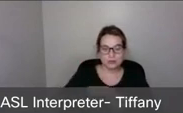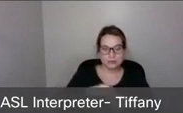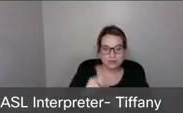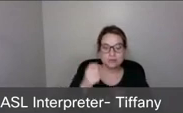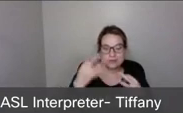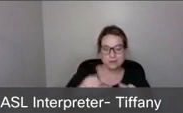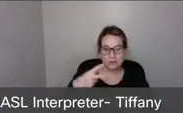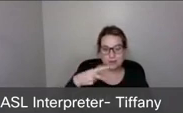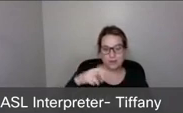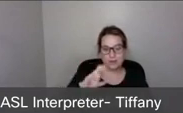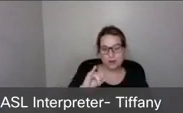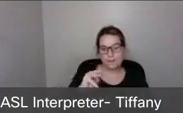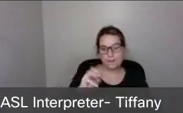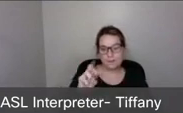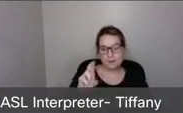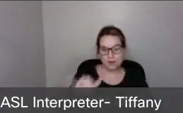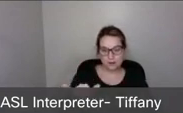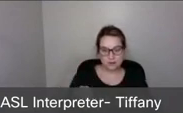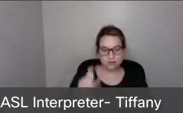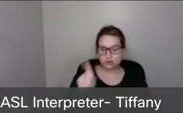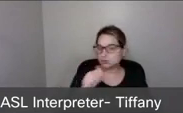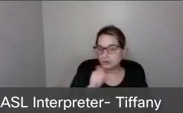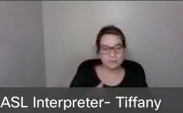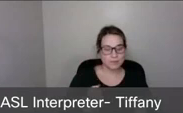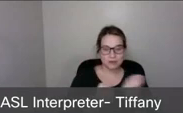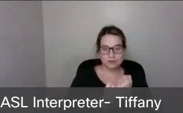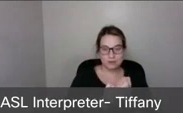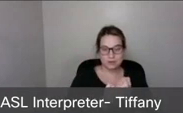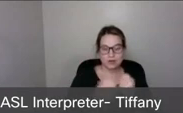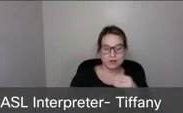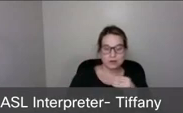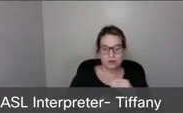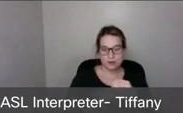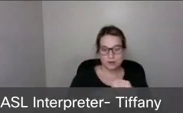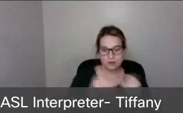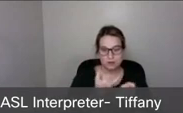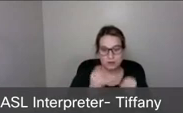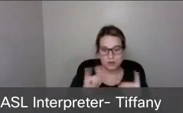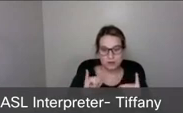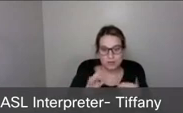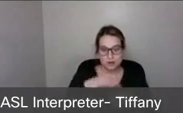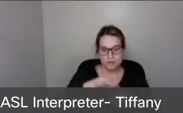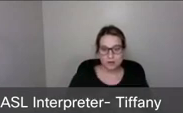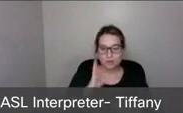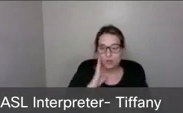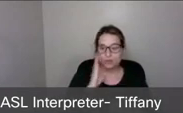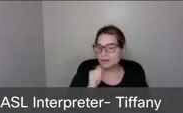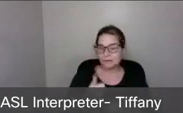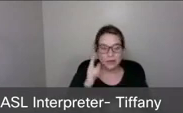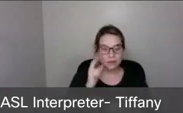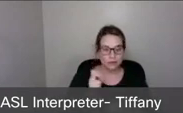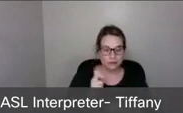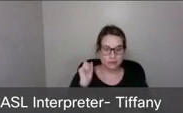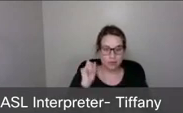primary. This kind of inequity should not be supported. Additionally, independent voters will be disenfranchised because of the